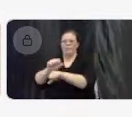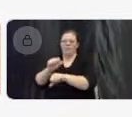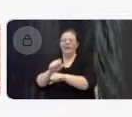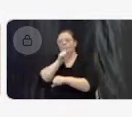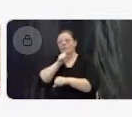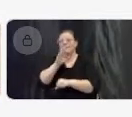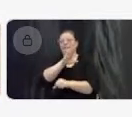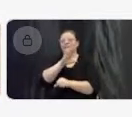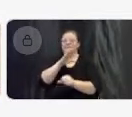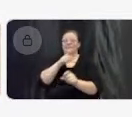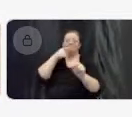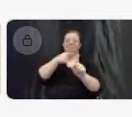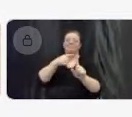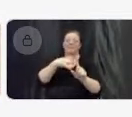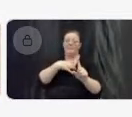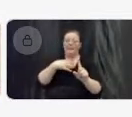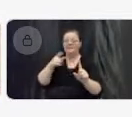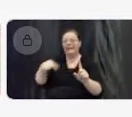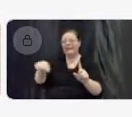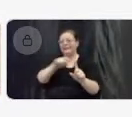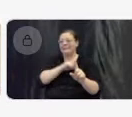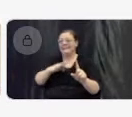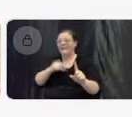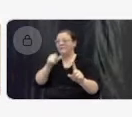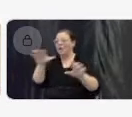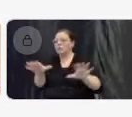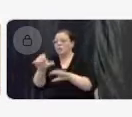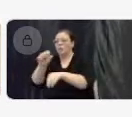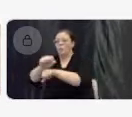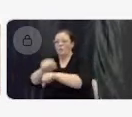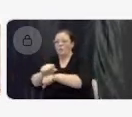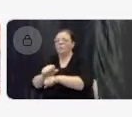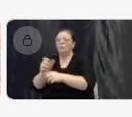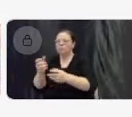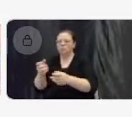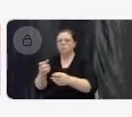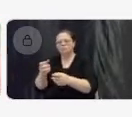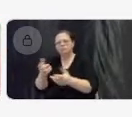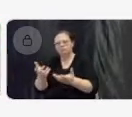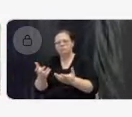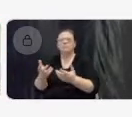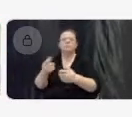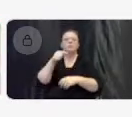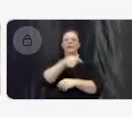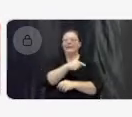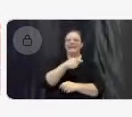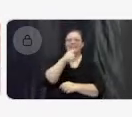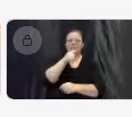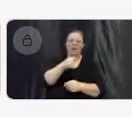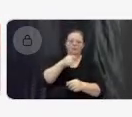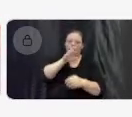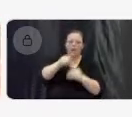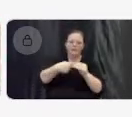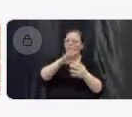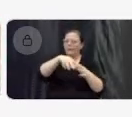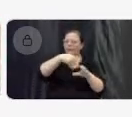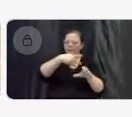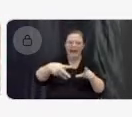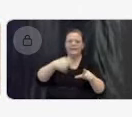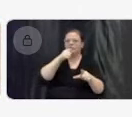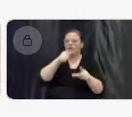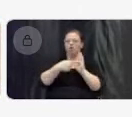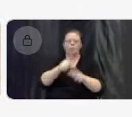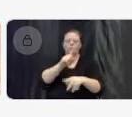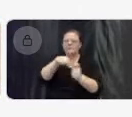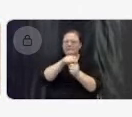something. There are no complaints specifically. He has not referred to the plat. He has not shown anything on the plat